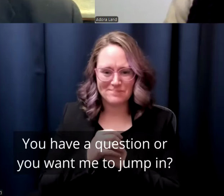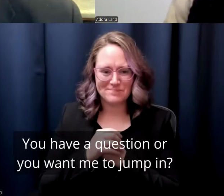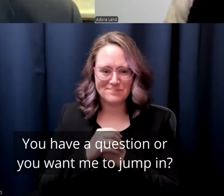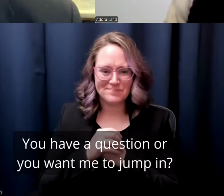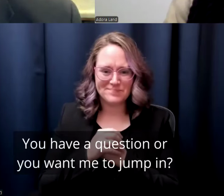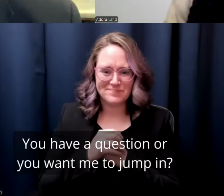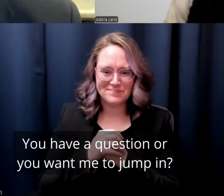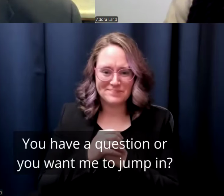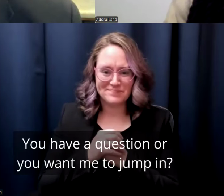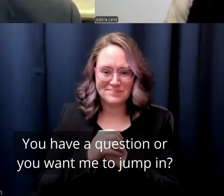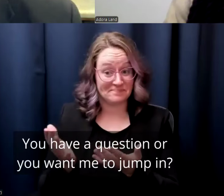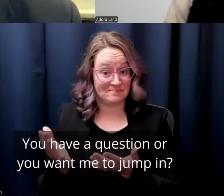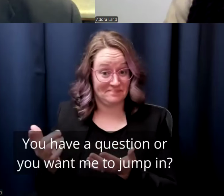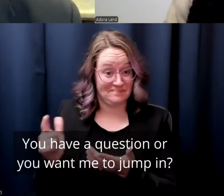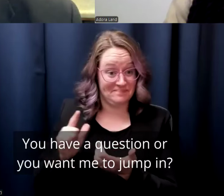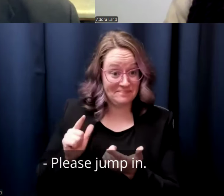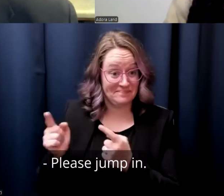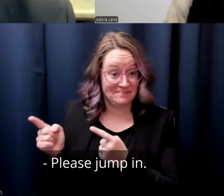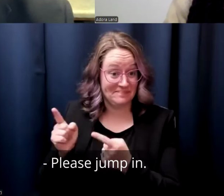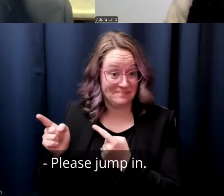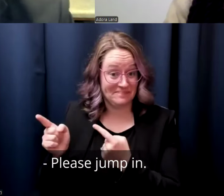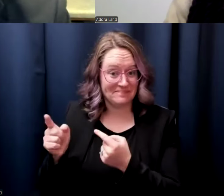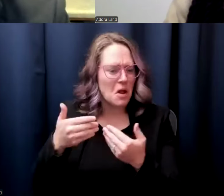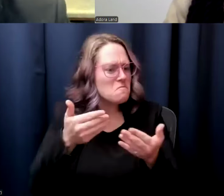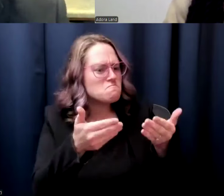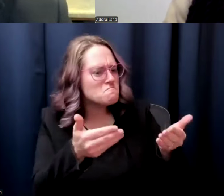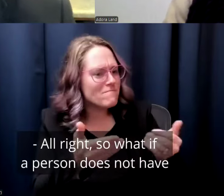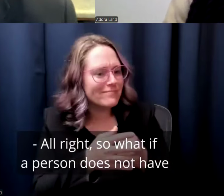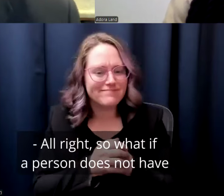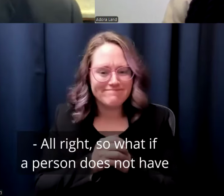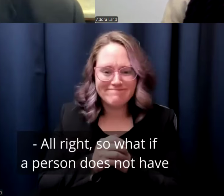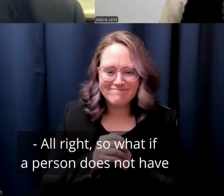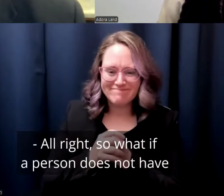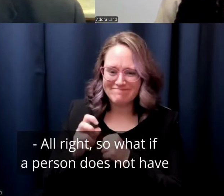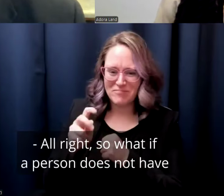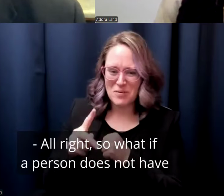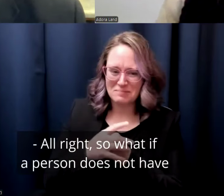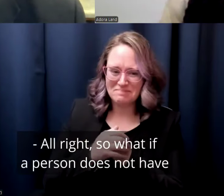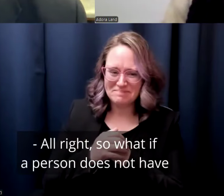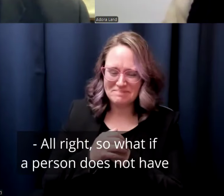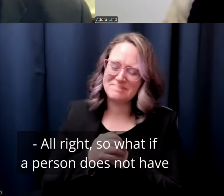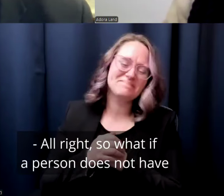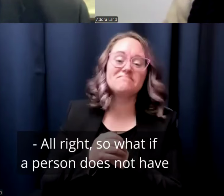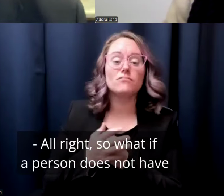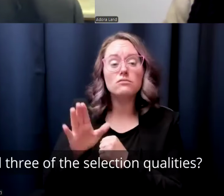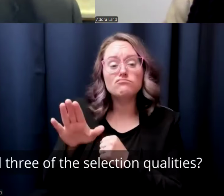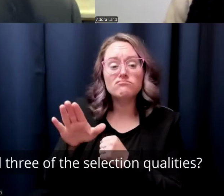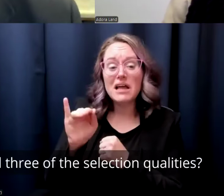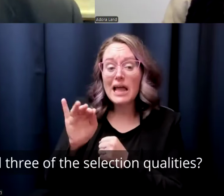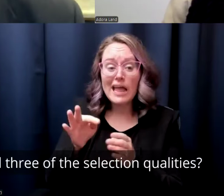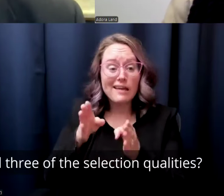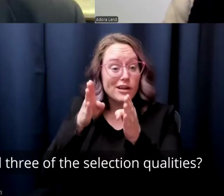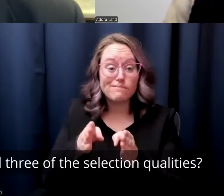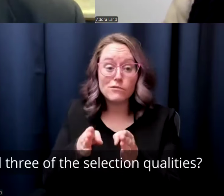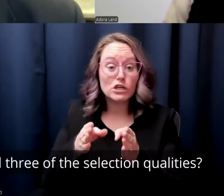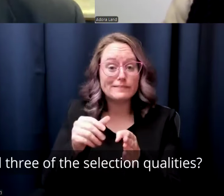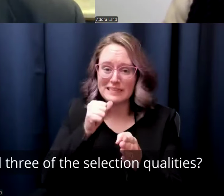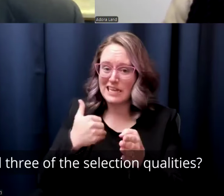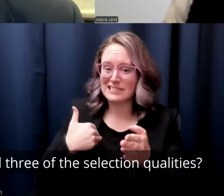Do you have a question or do you want me to jump in? Please jump in. All right. So what if a person does not have all three of